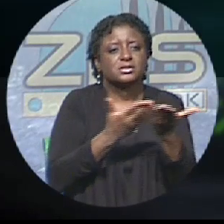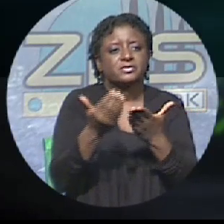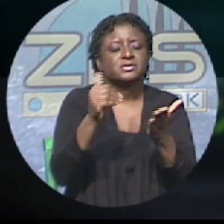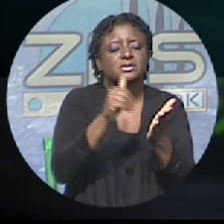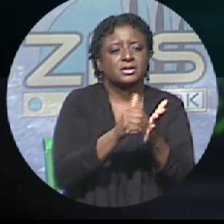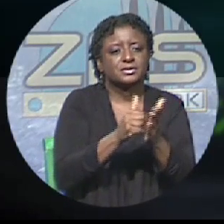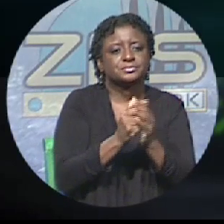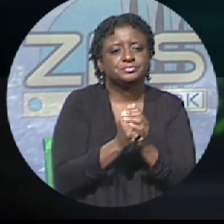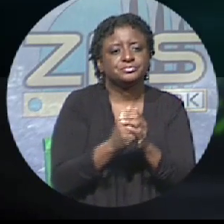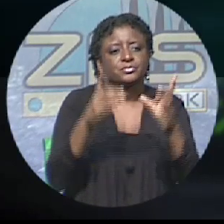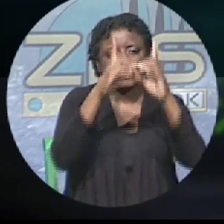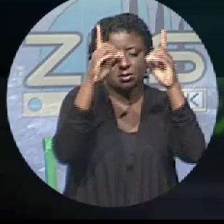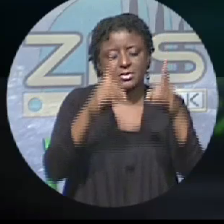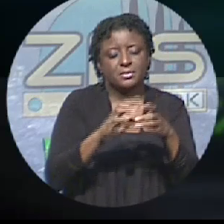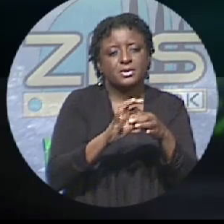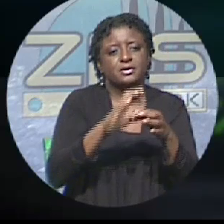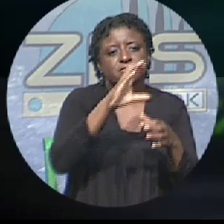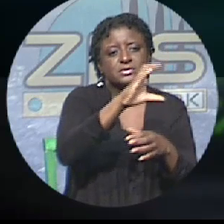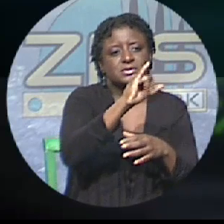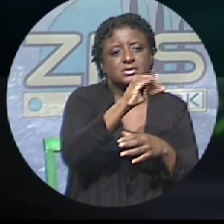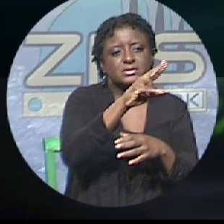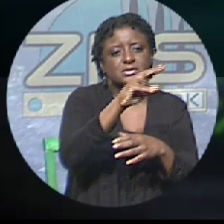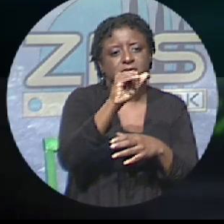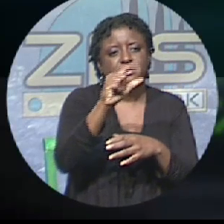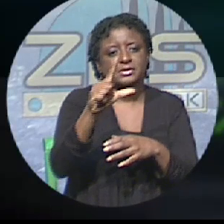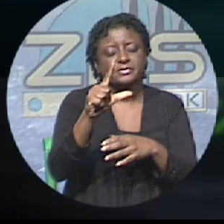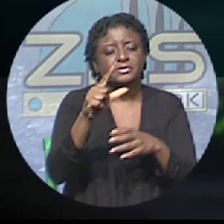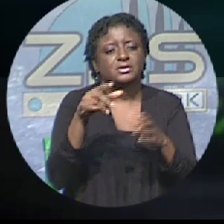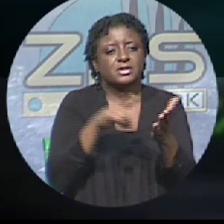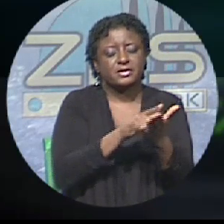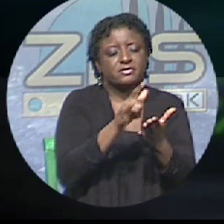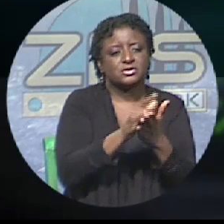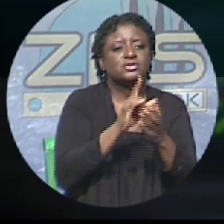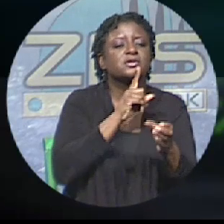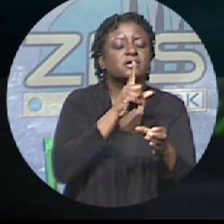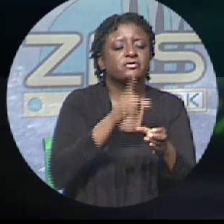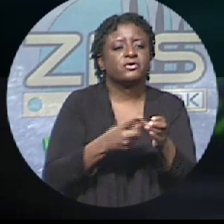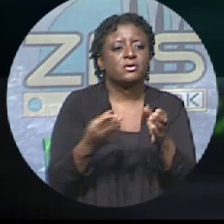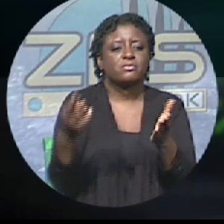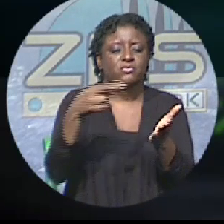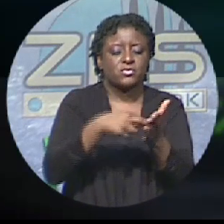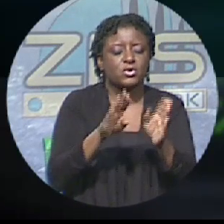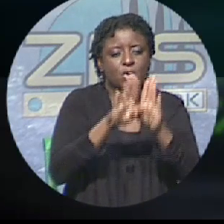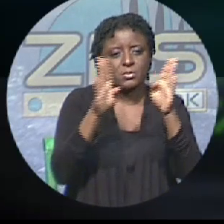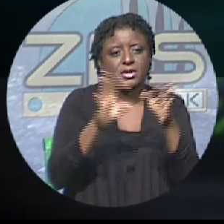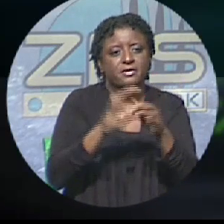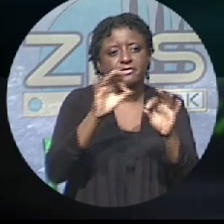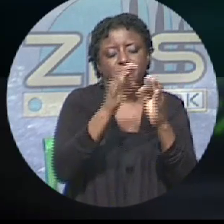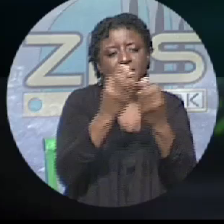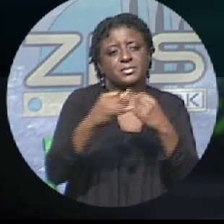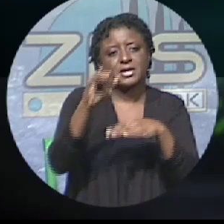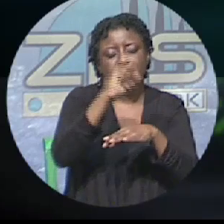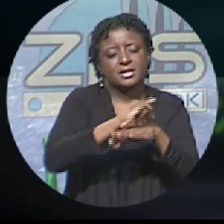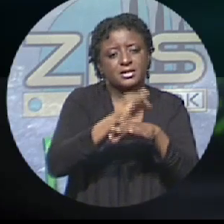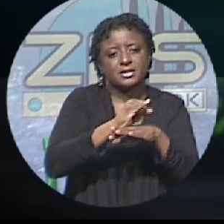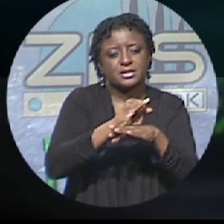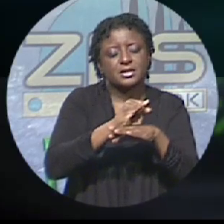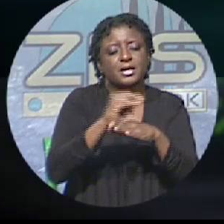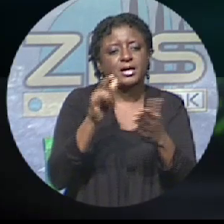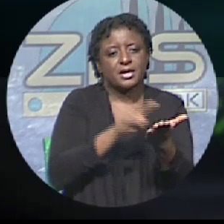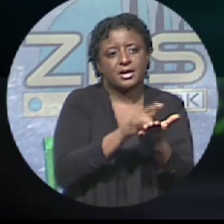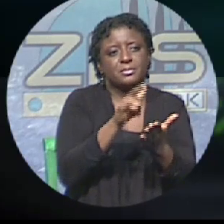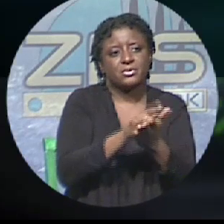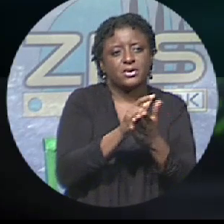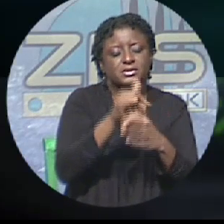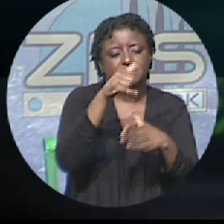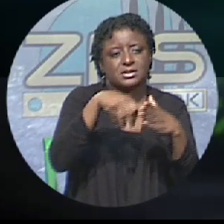The Department of Civil Aviation confirmed the reopening of the following Family Island airports in Exuma, Morristown, Black Point, and Farmers